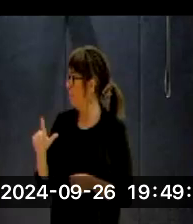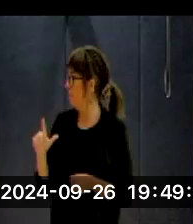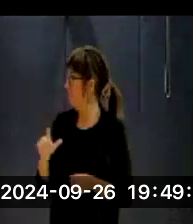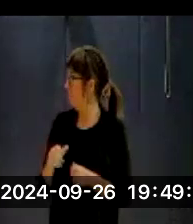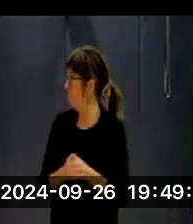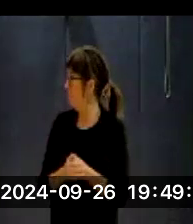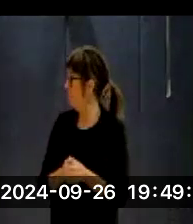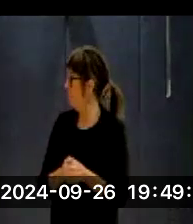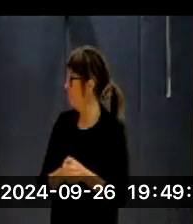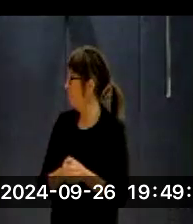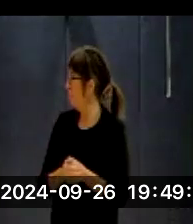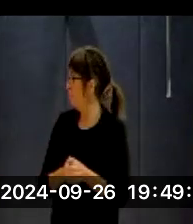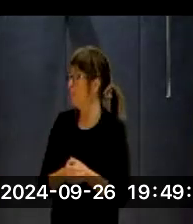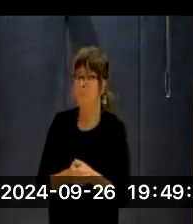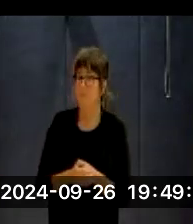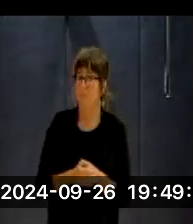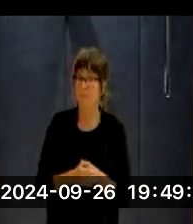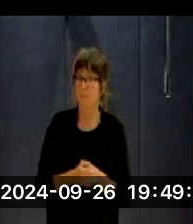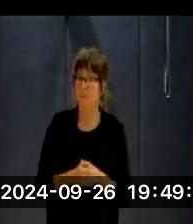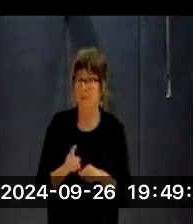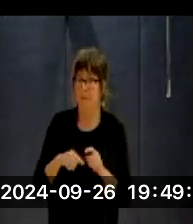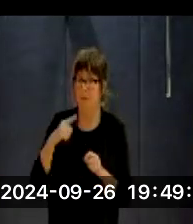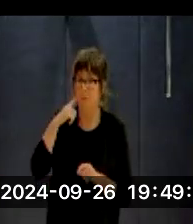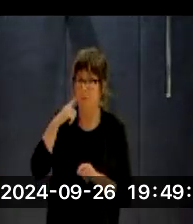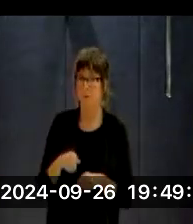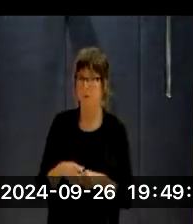If you're speaking, we can hear you.